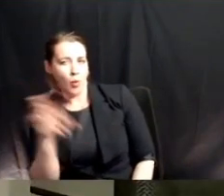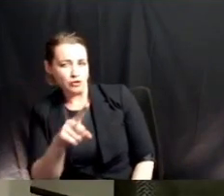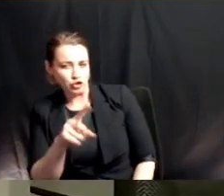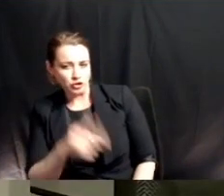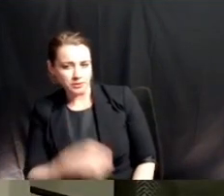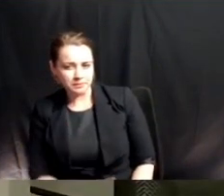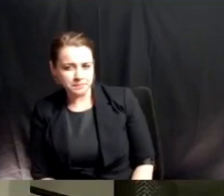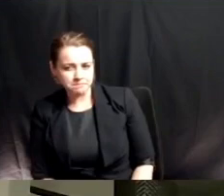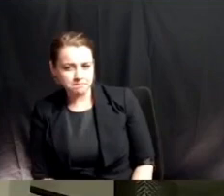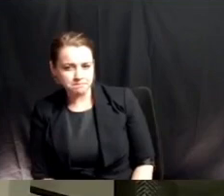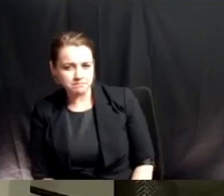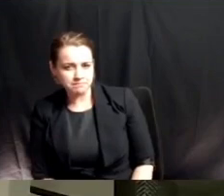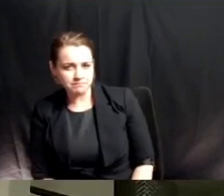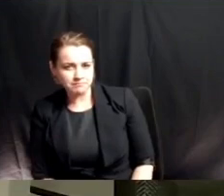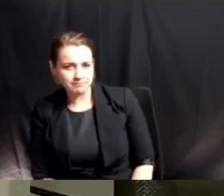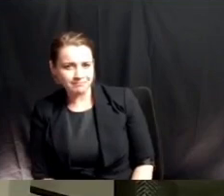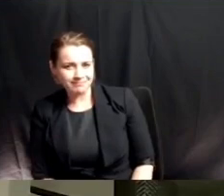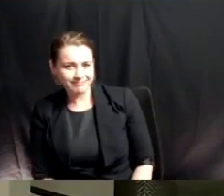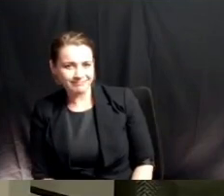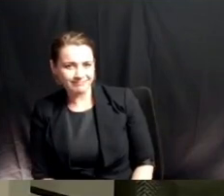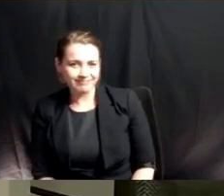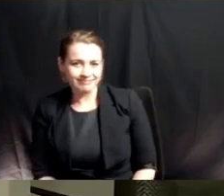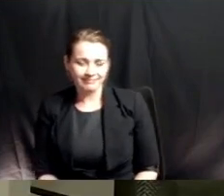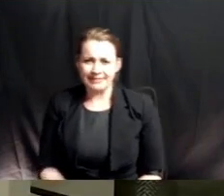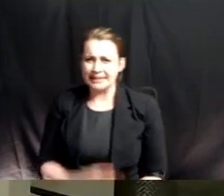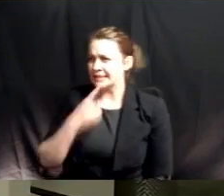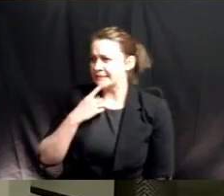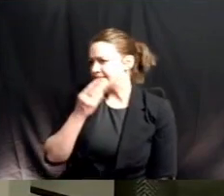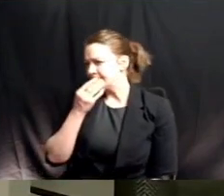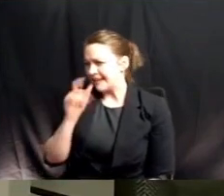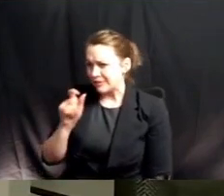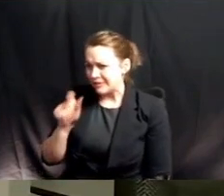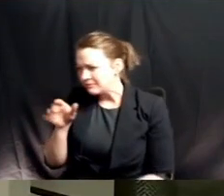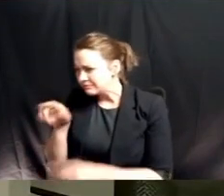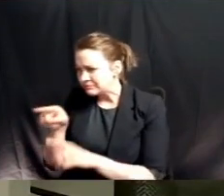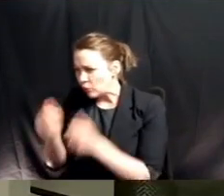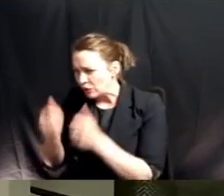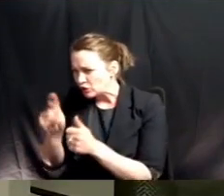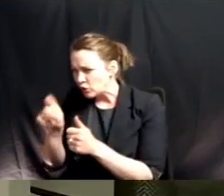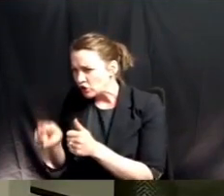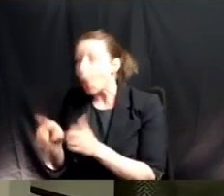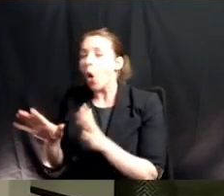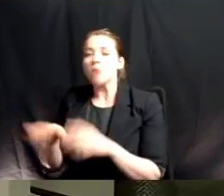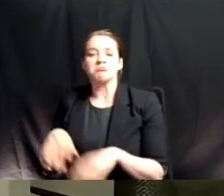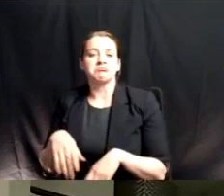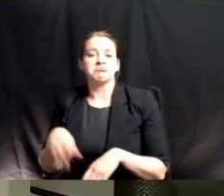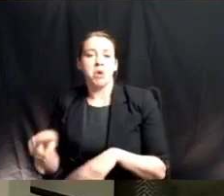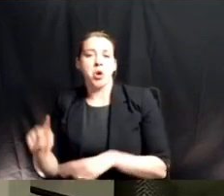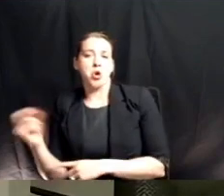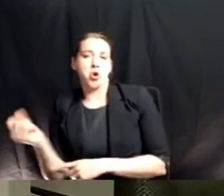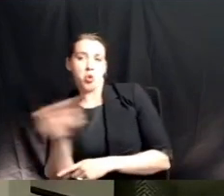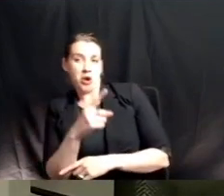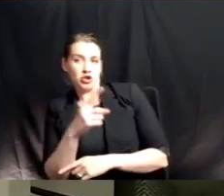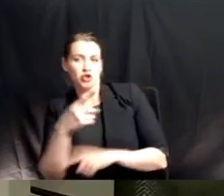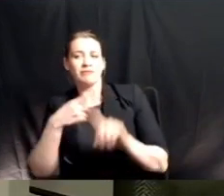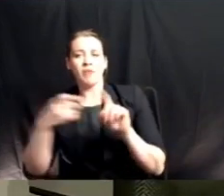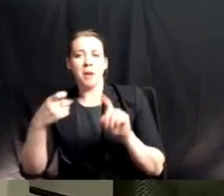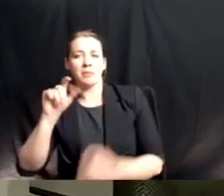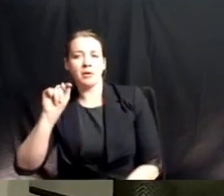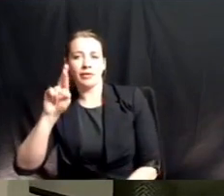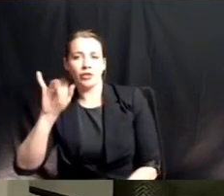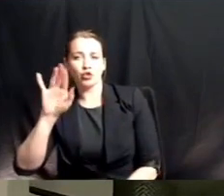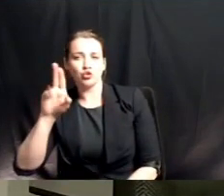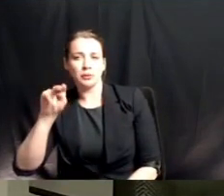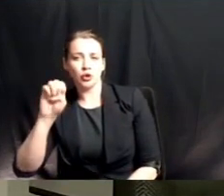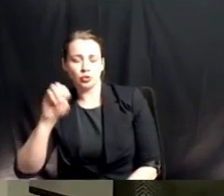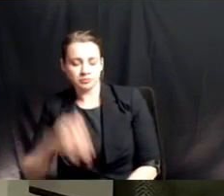Okay, I gotta pick one. Let's see. How about, this is from Dan Petrella from the Tribune. How has your revenue projections for the